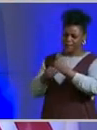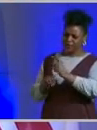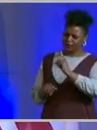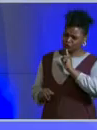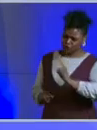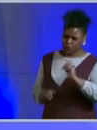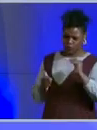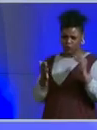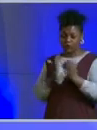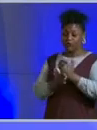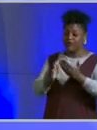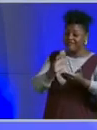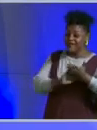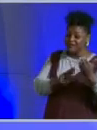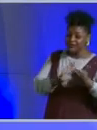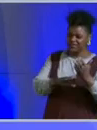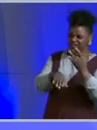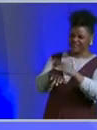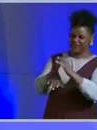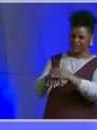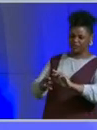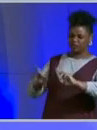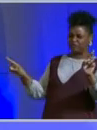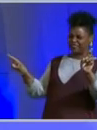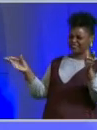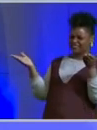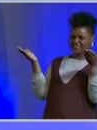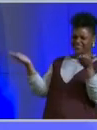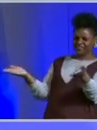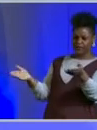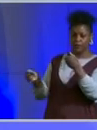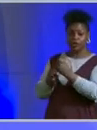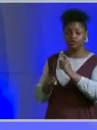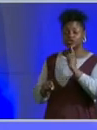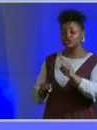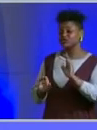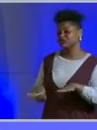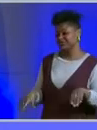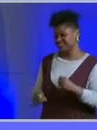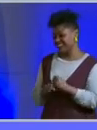operation opening meets all the safety checks that are needed, but to keep our children safe.